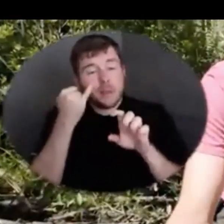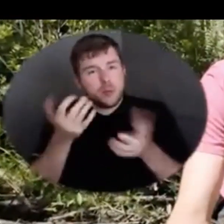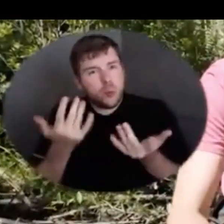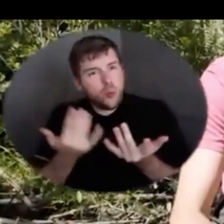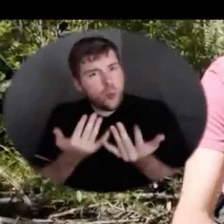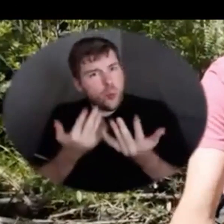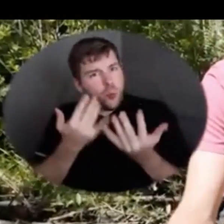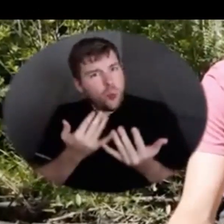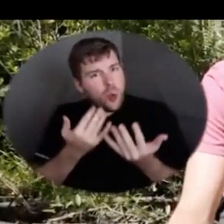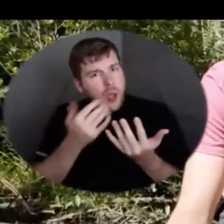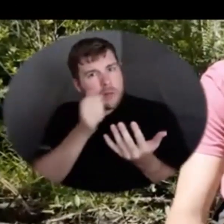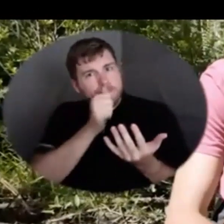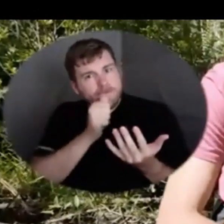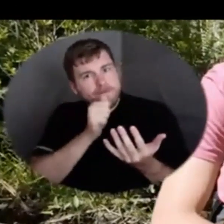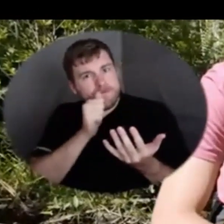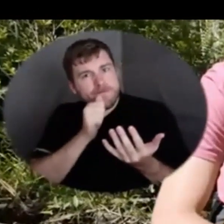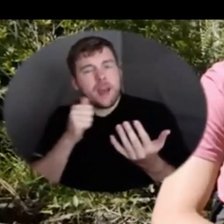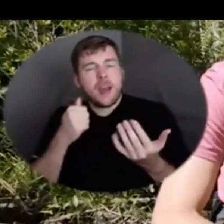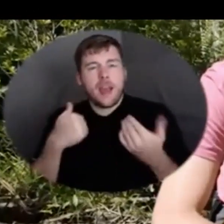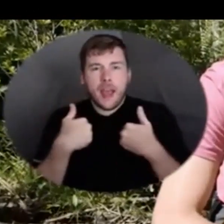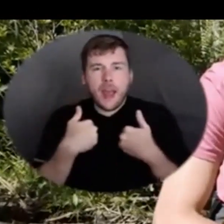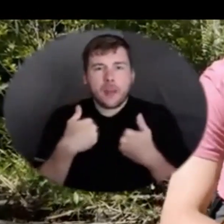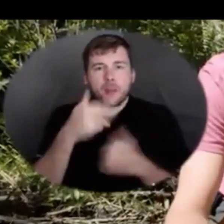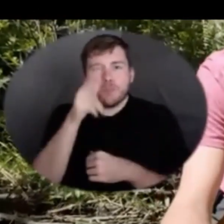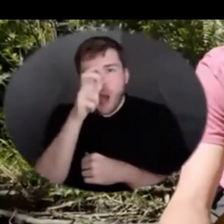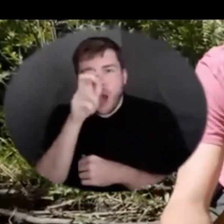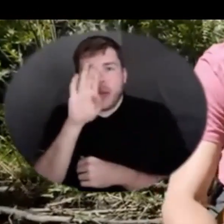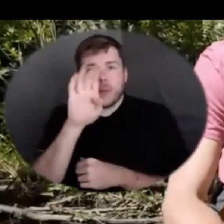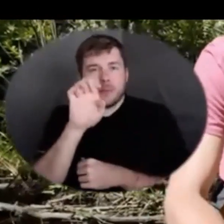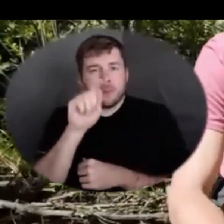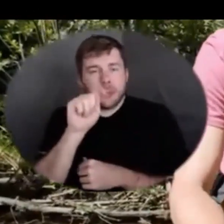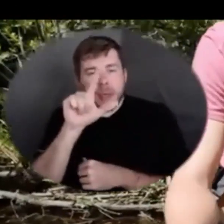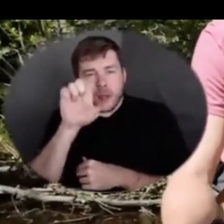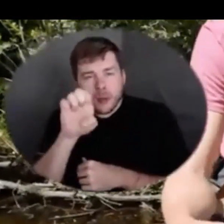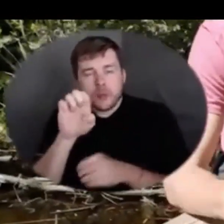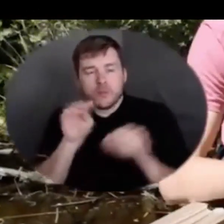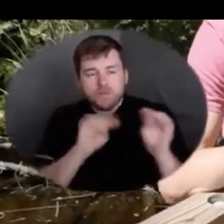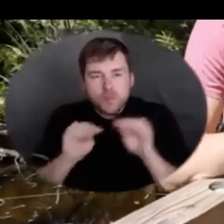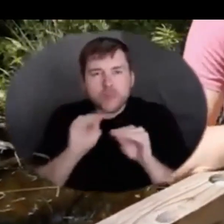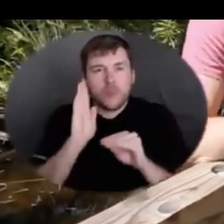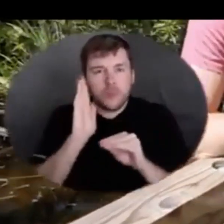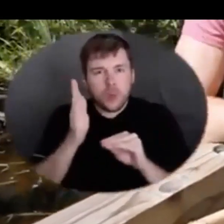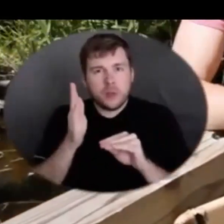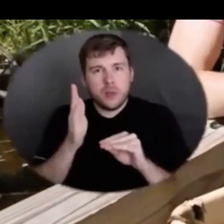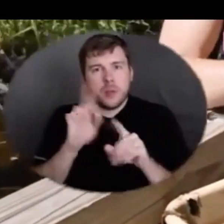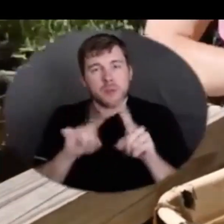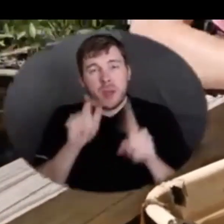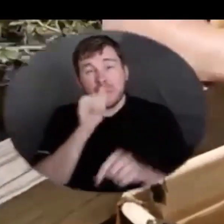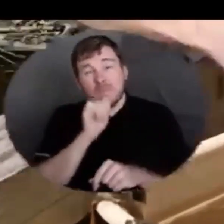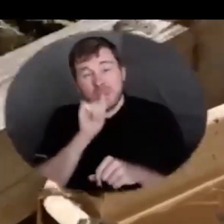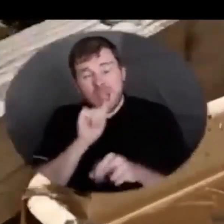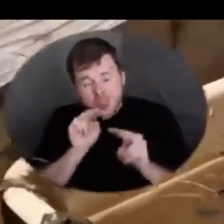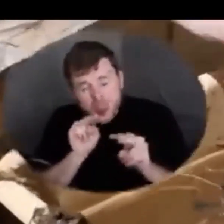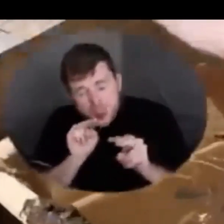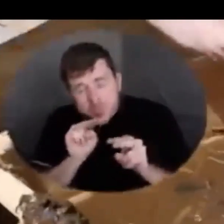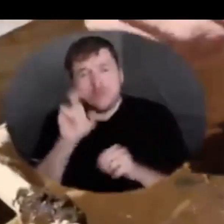just start moving around on their own. They'll kind of, there's a little beetle thing there. But then some of it you're going to have to like dig for. You're going to have to really kind of be